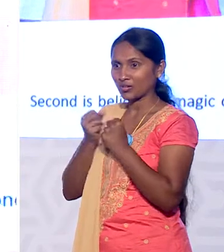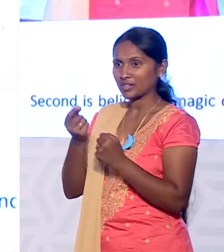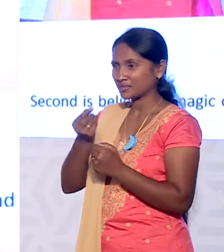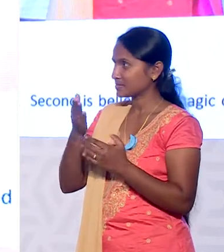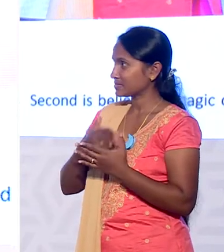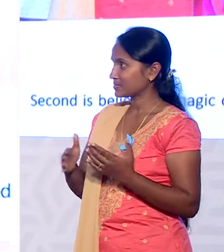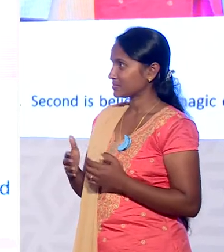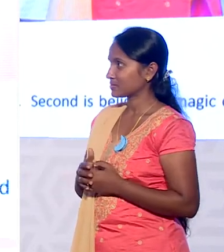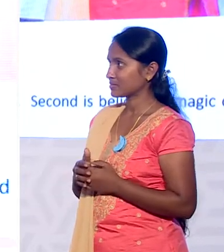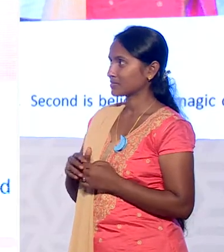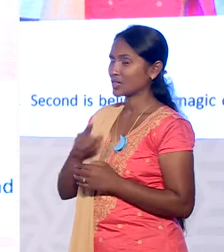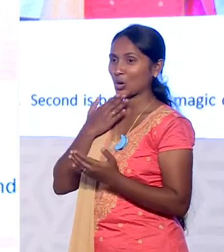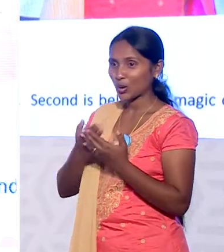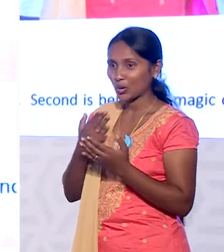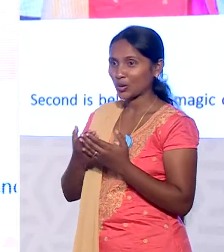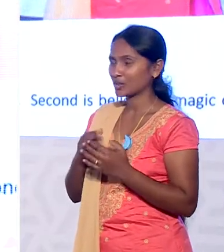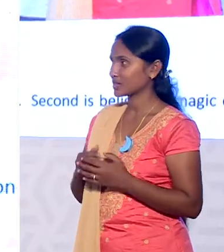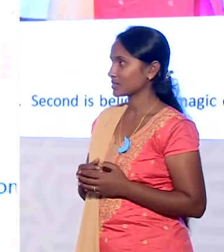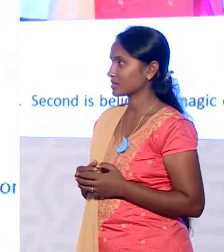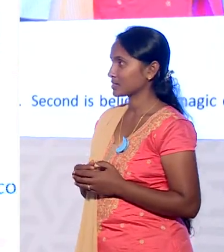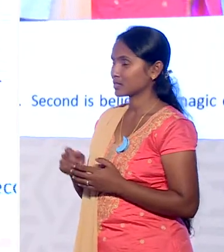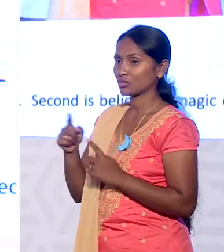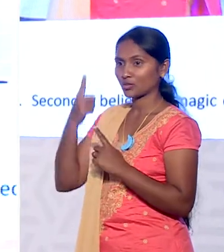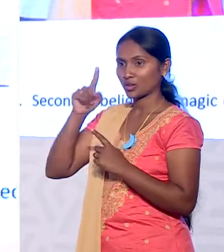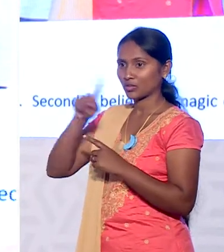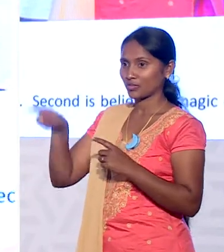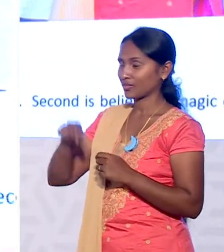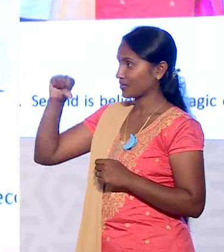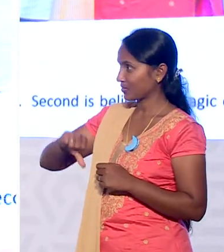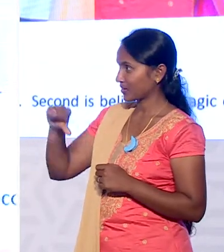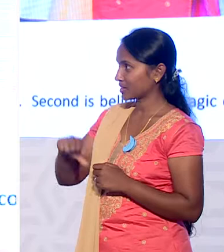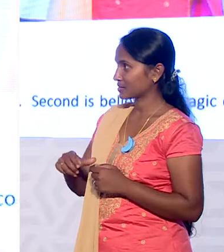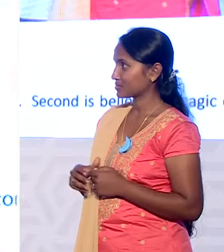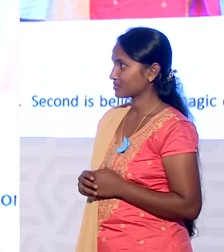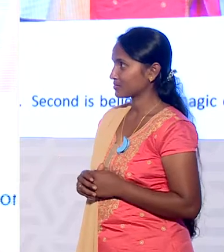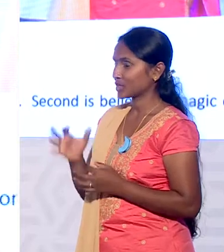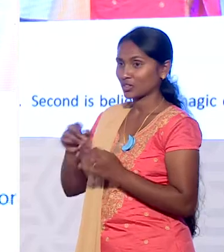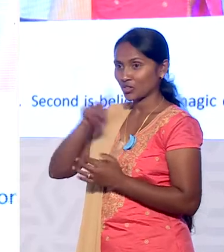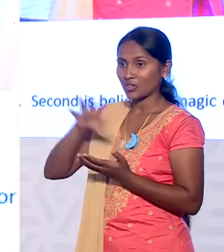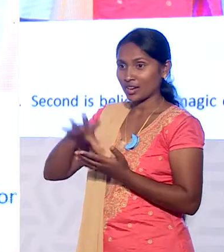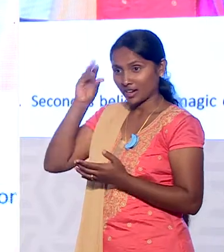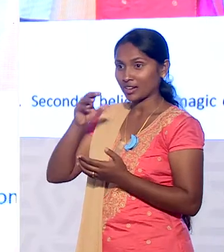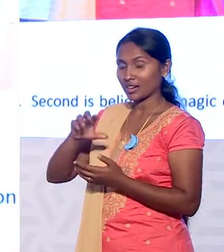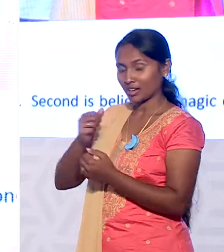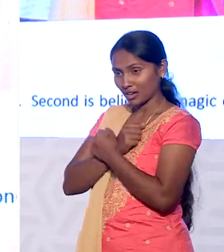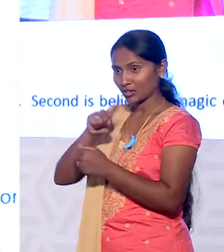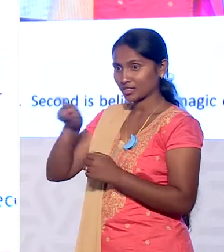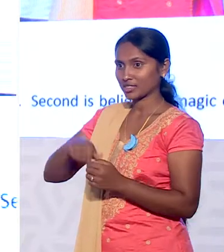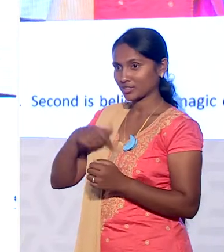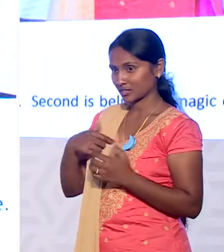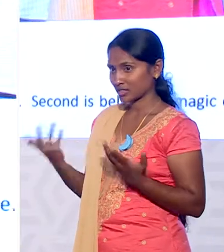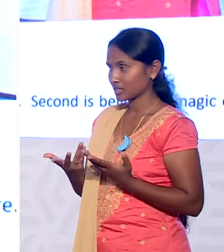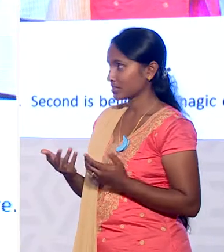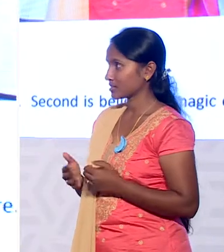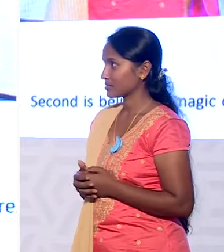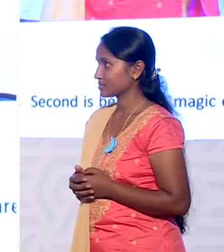good bits, the bad bits, the nice bits, the failures. And if you do that, if you love yourself enough and include yourself enough, and that's a